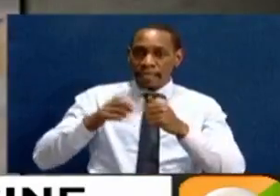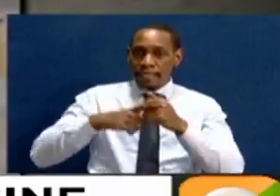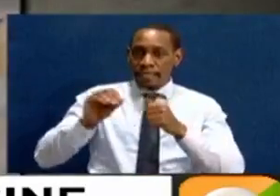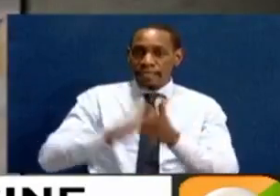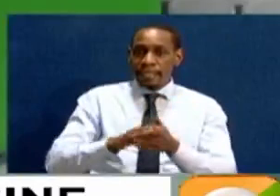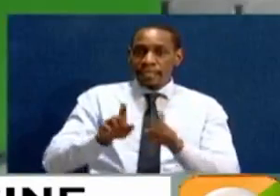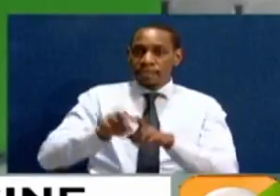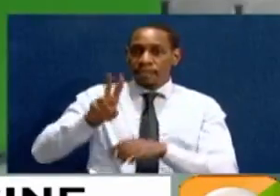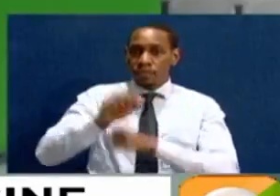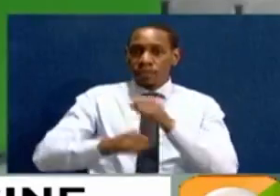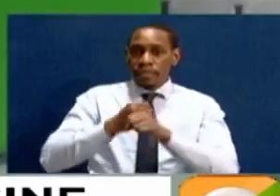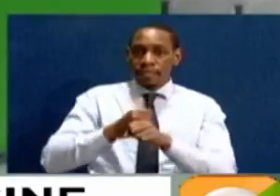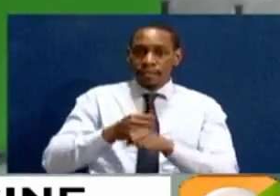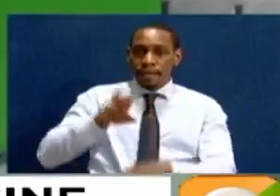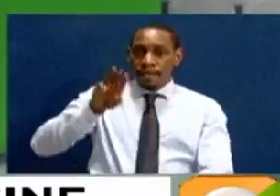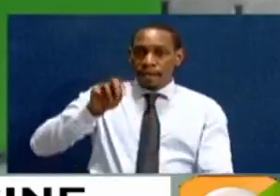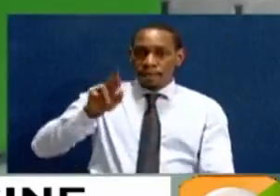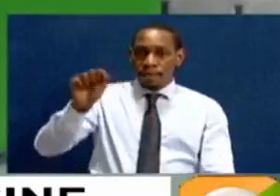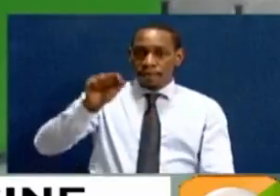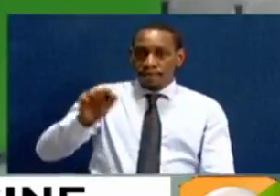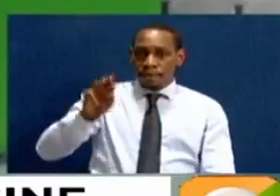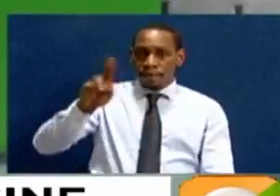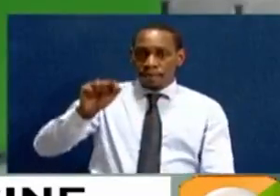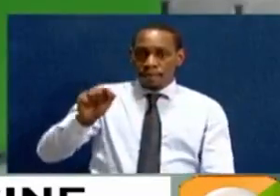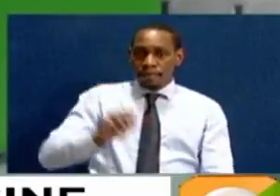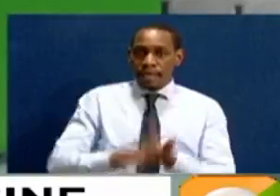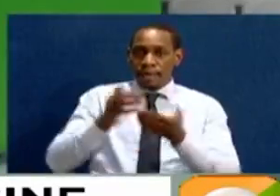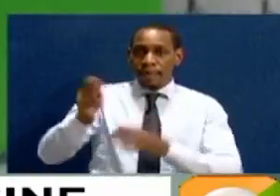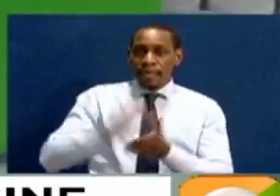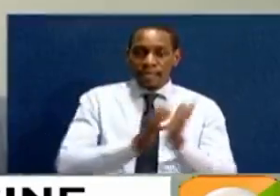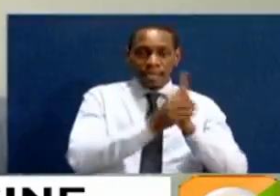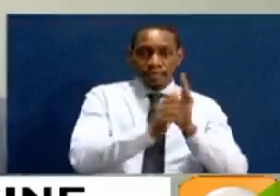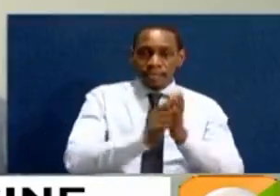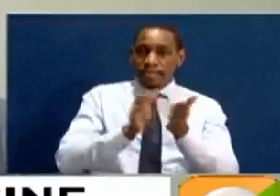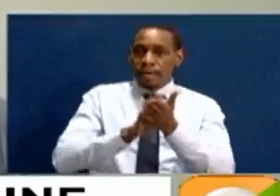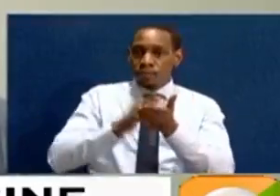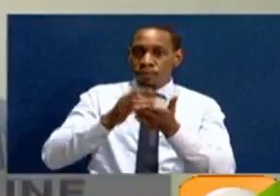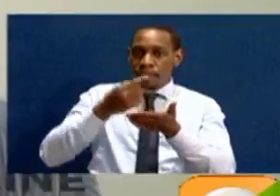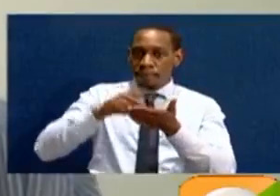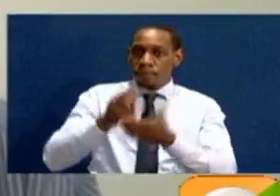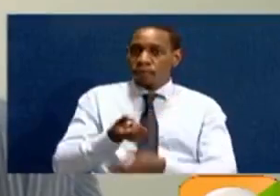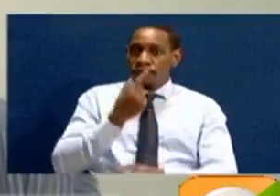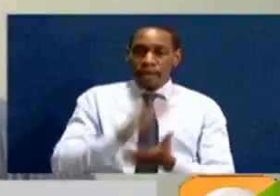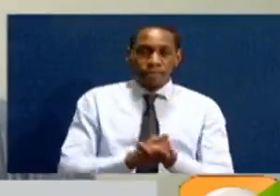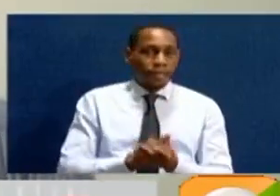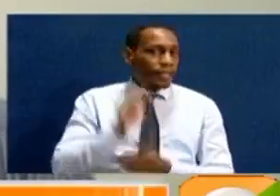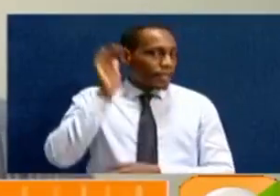it took 2 years for mumps. Here in Kenya, scientists hailed the approval of the vaccine. To hear that